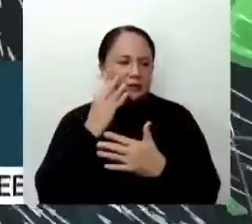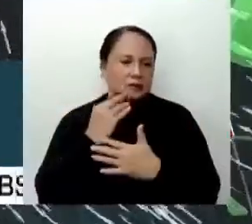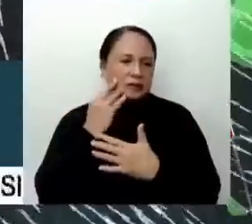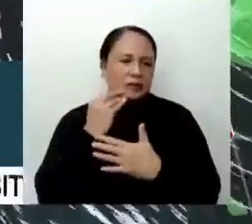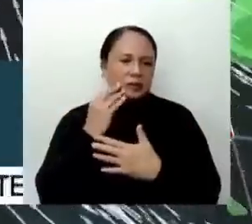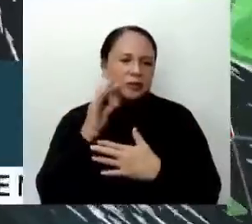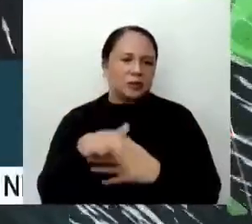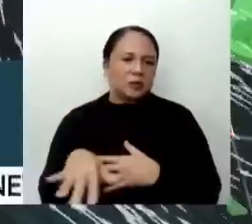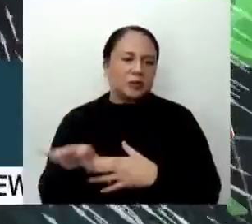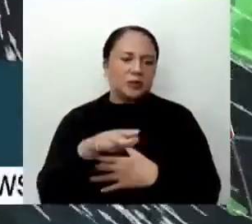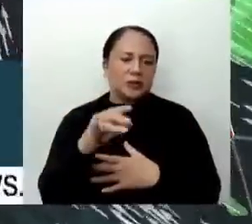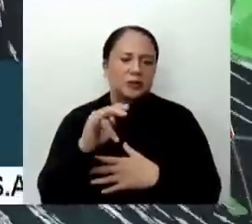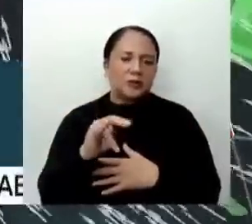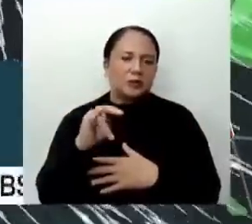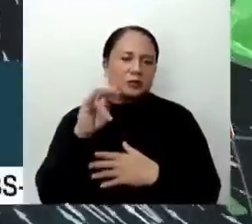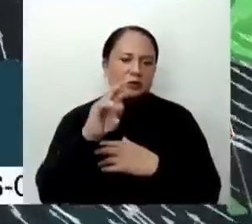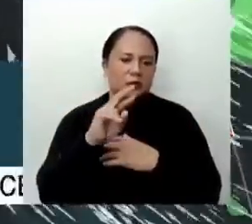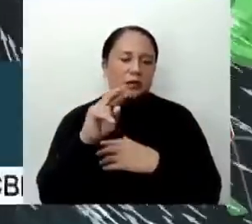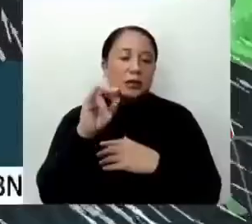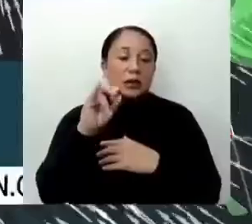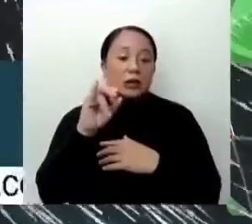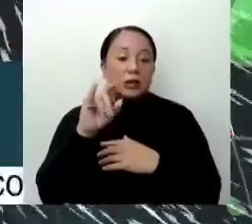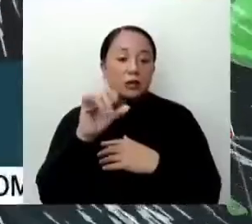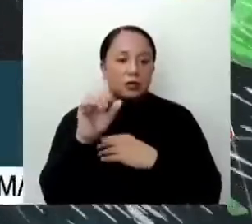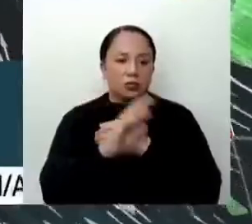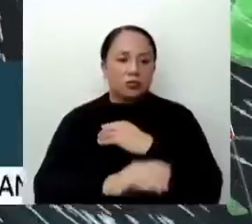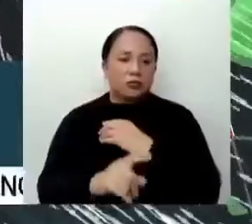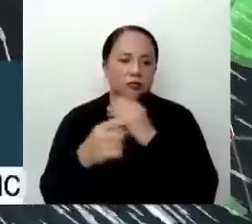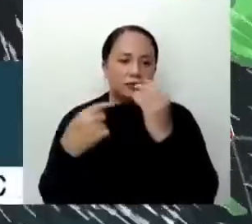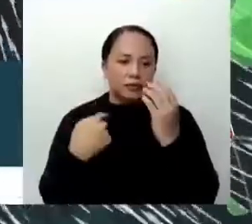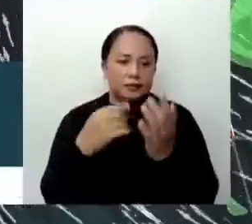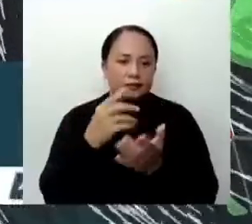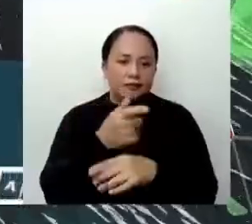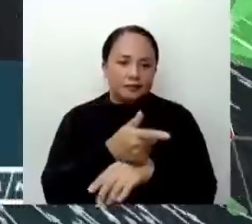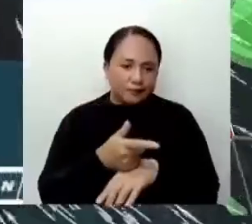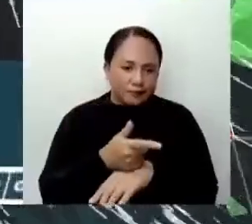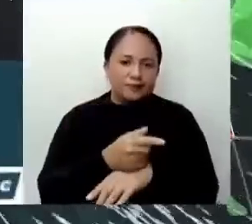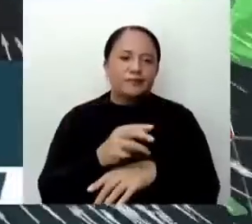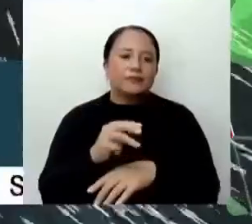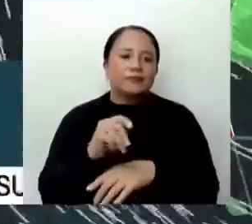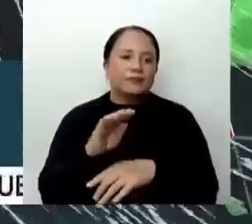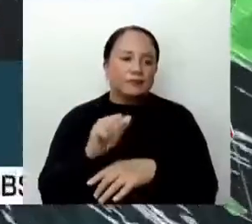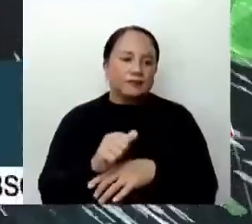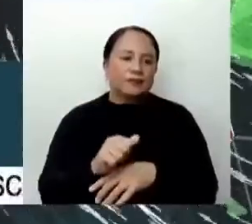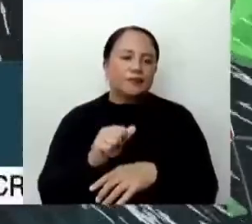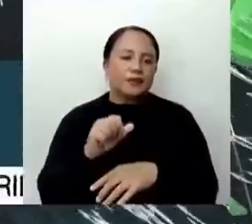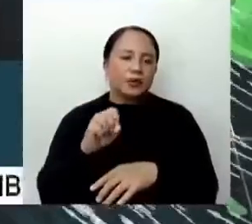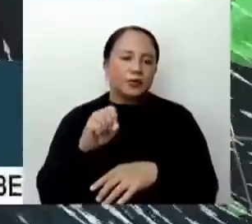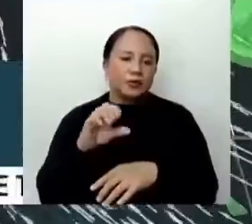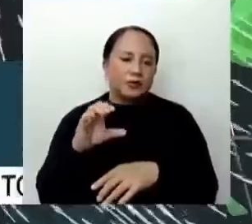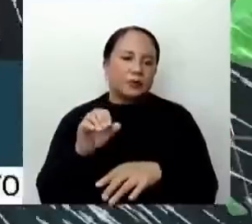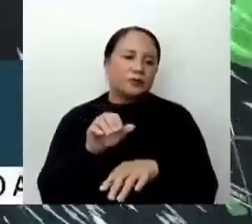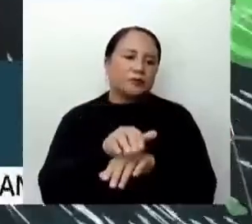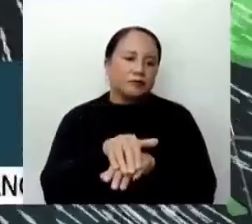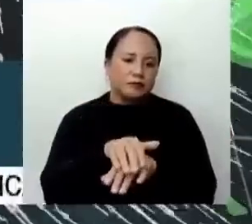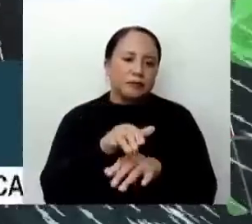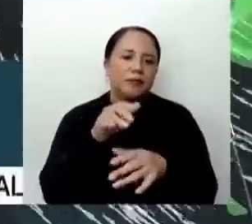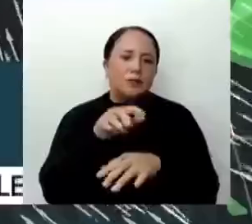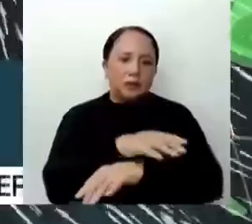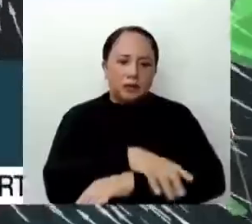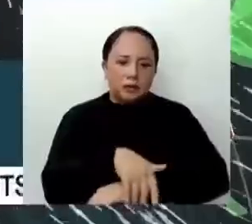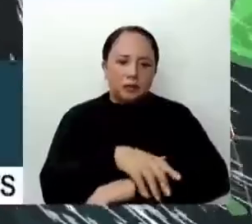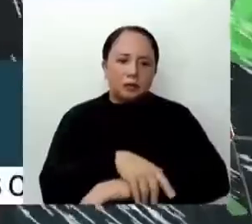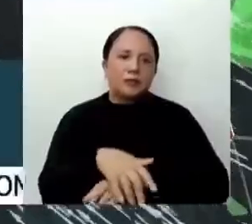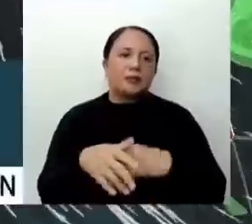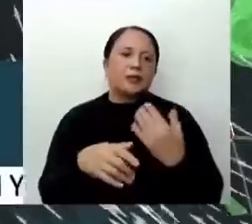the rest of Ilocos region, Zambales, Bataan, Masbate, Occidental Mindoro, Palawan, western and eastern Visayas,